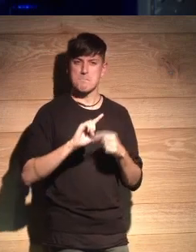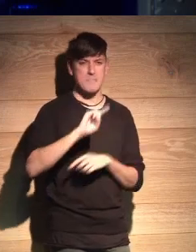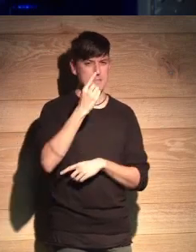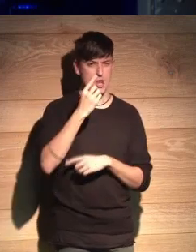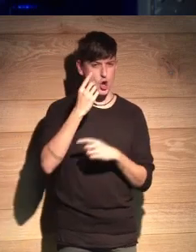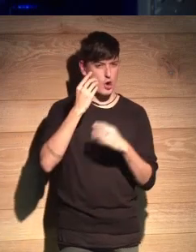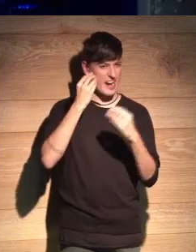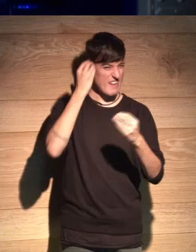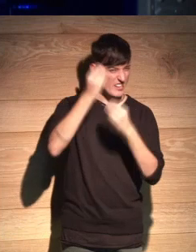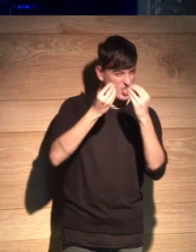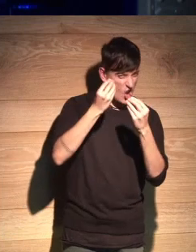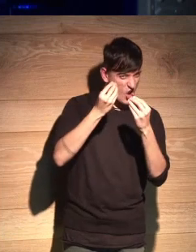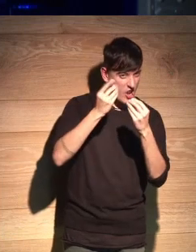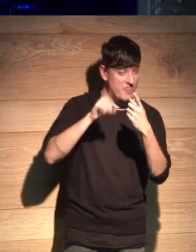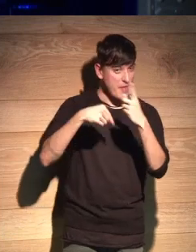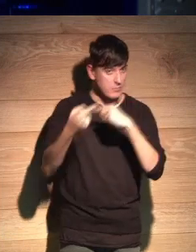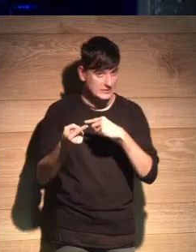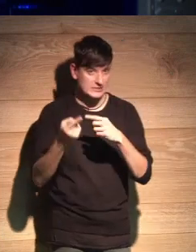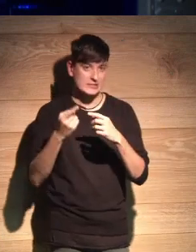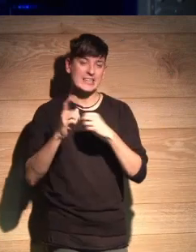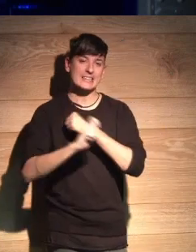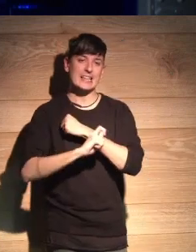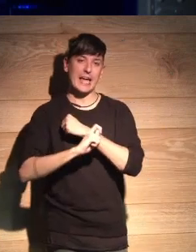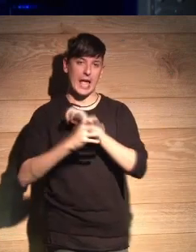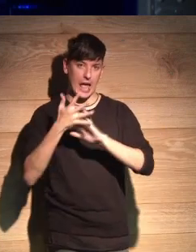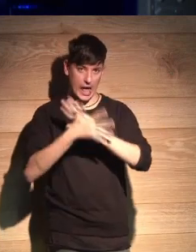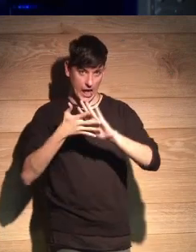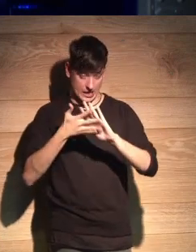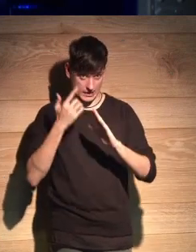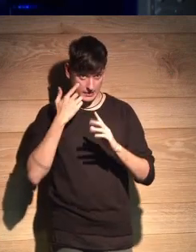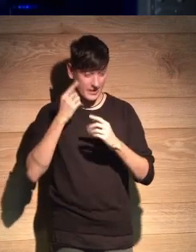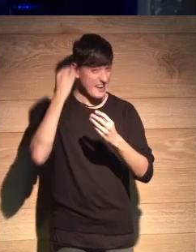So I will talk about reflection and then strategy.